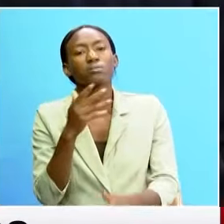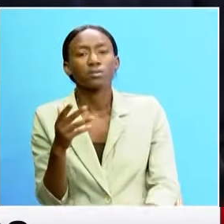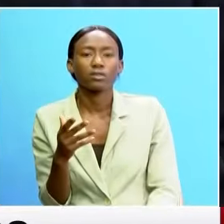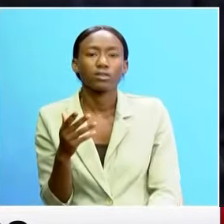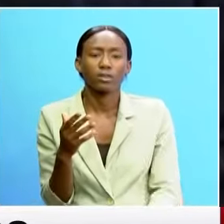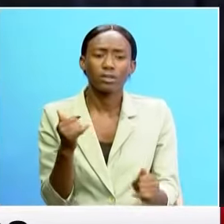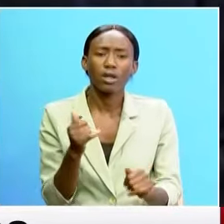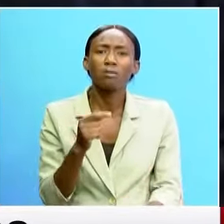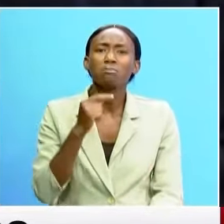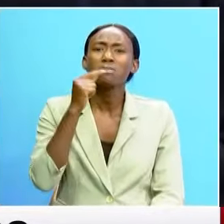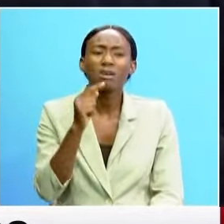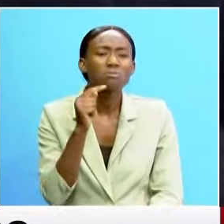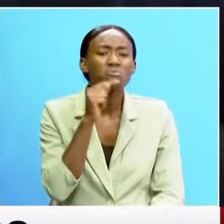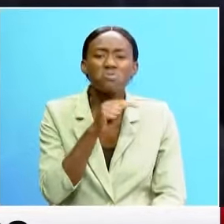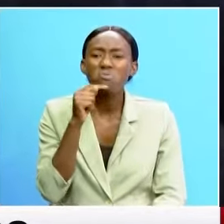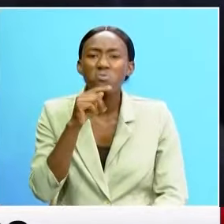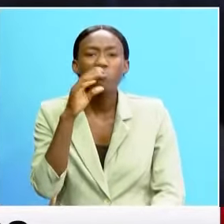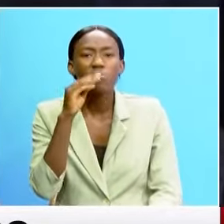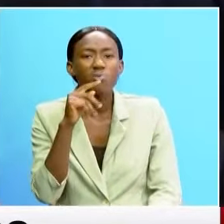They will tell lies.